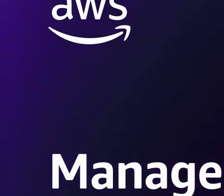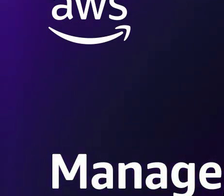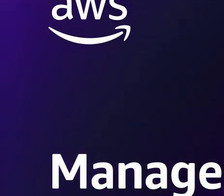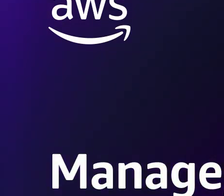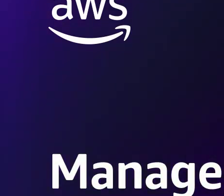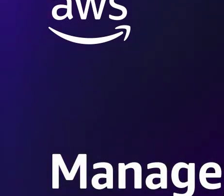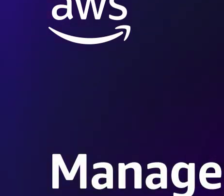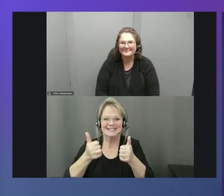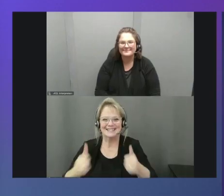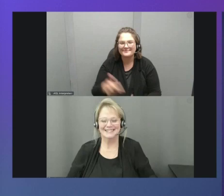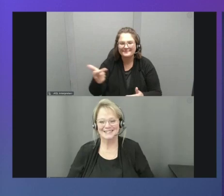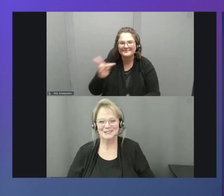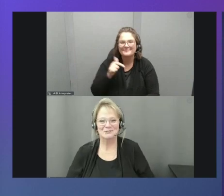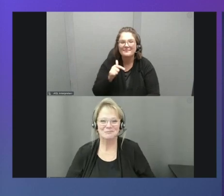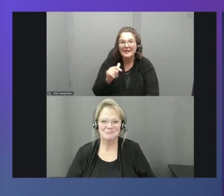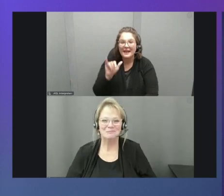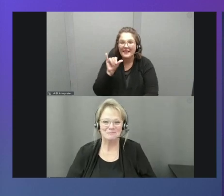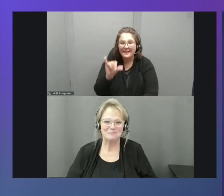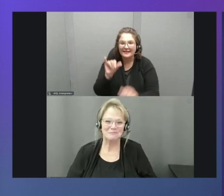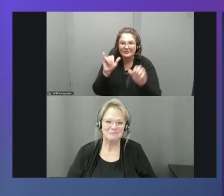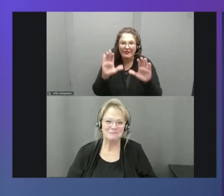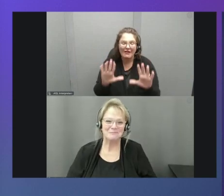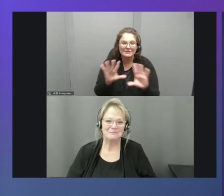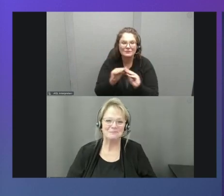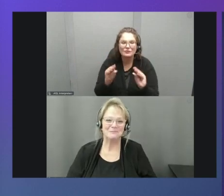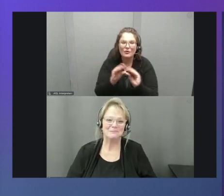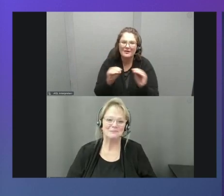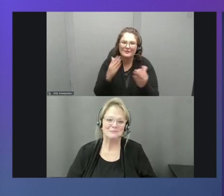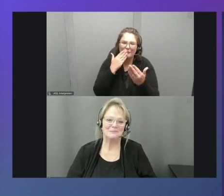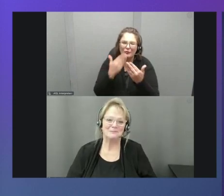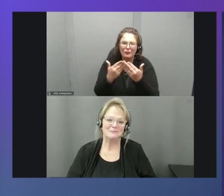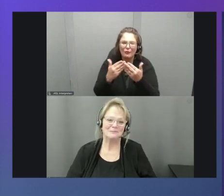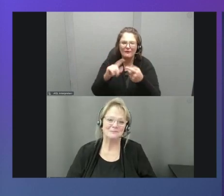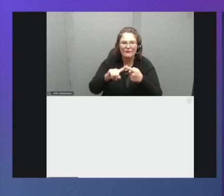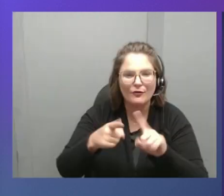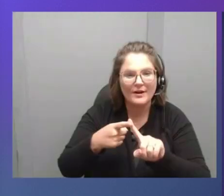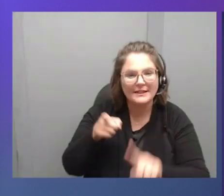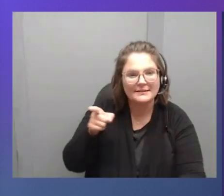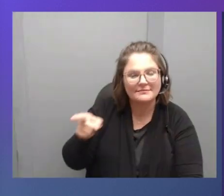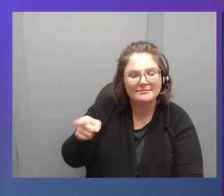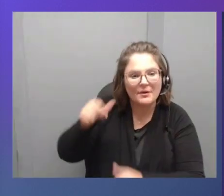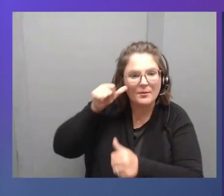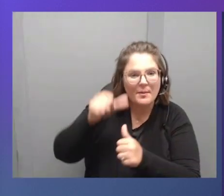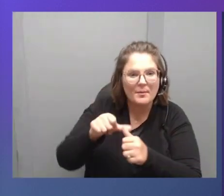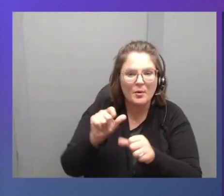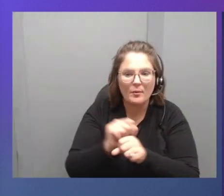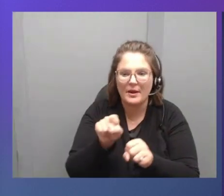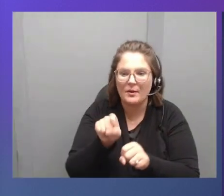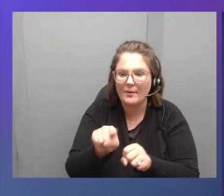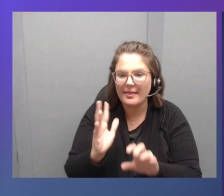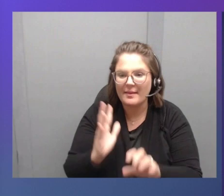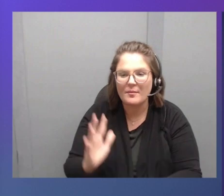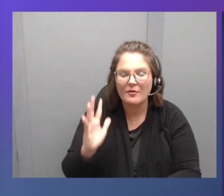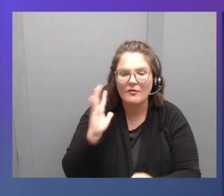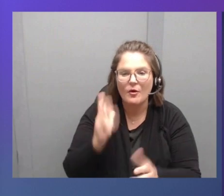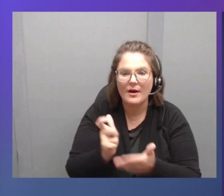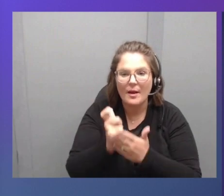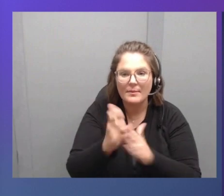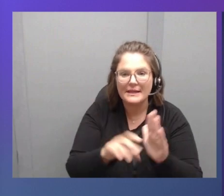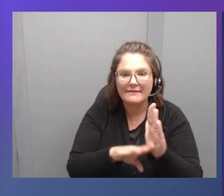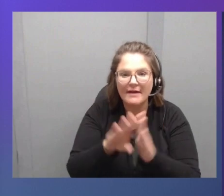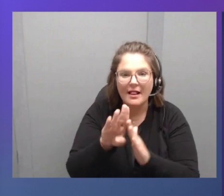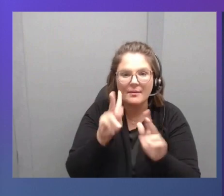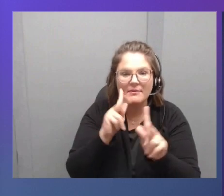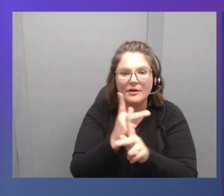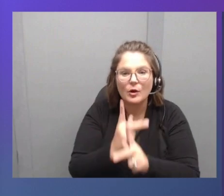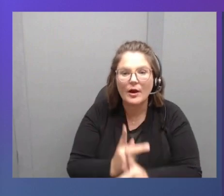That's an awesome story, and good friends over at Rackspace, Travis. I remember working with him back in the day in helping develop and figure out art of possible